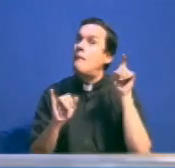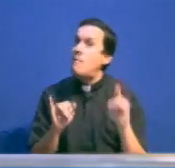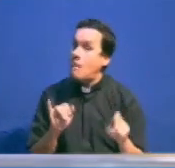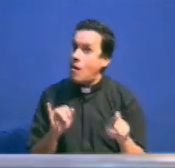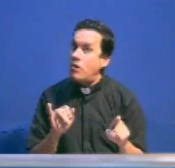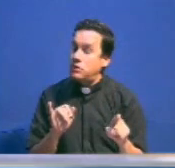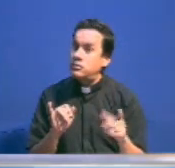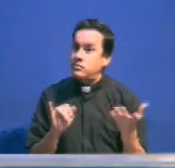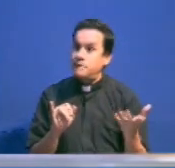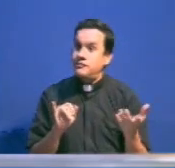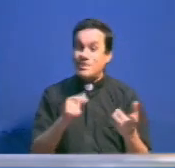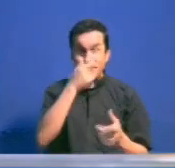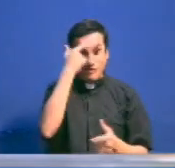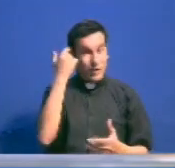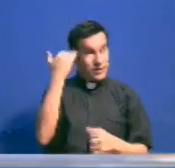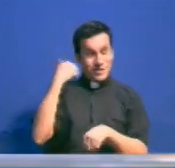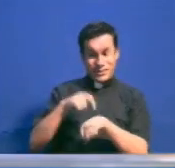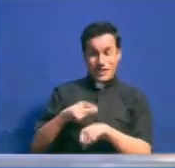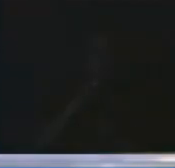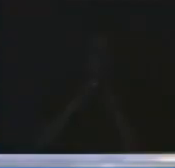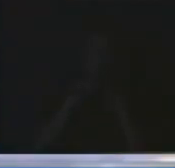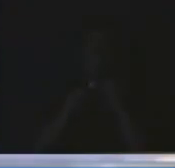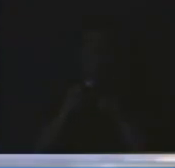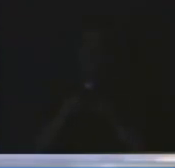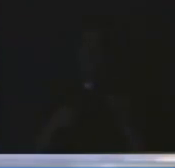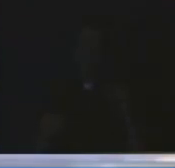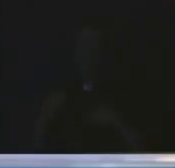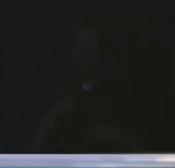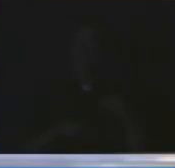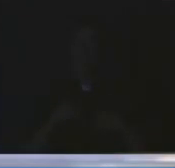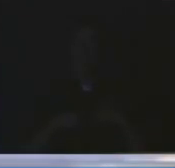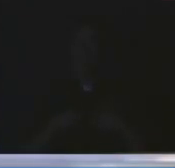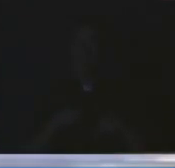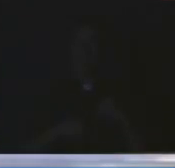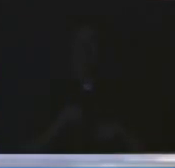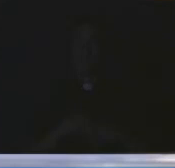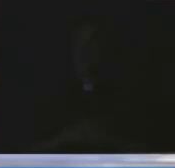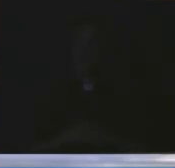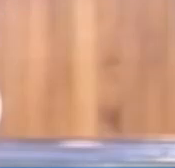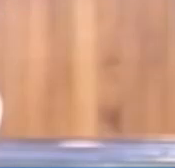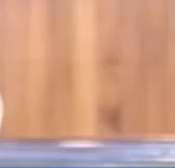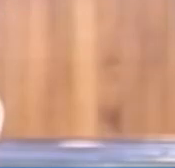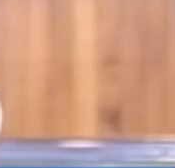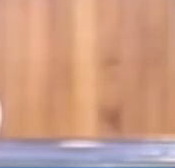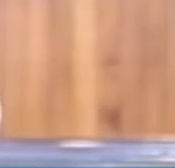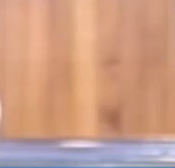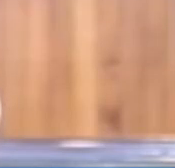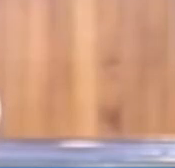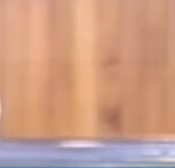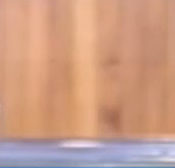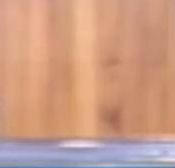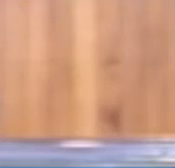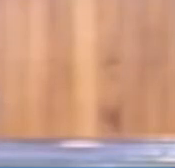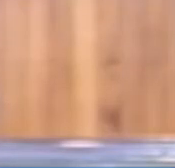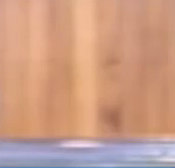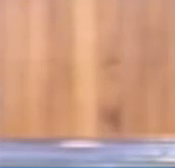about corruption. There could be those who are saying, wow, it's a high time to make money. No, it's a high time to